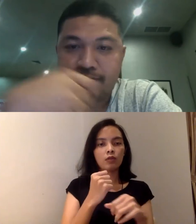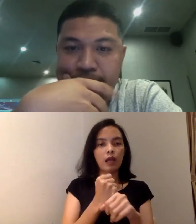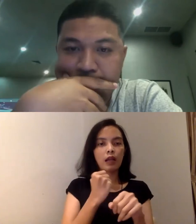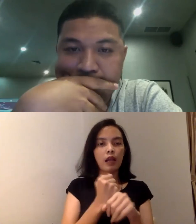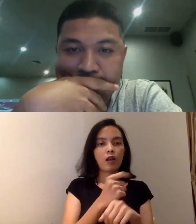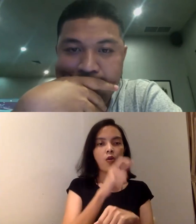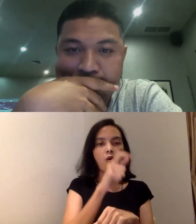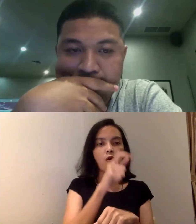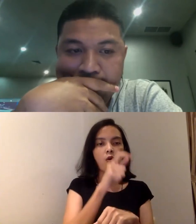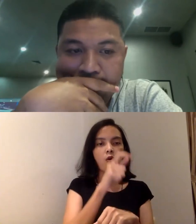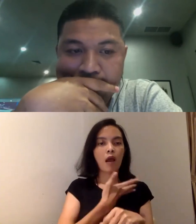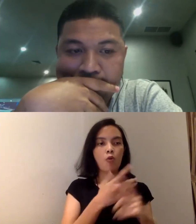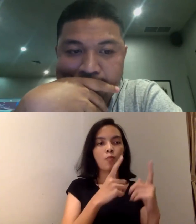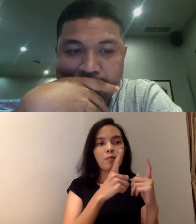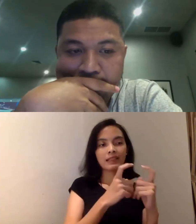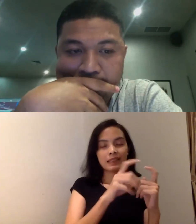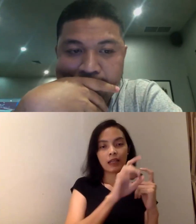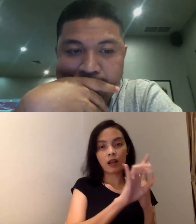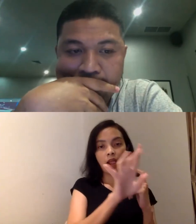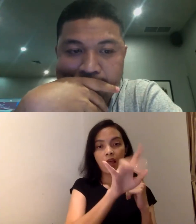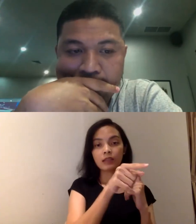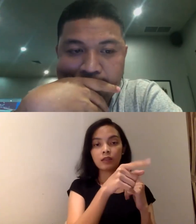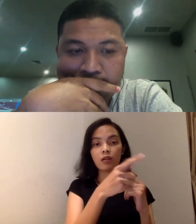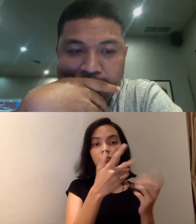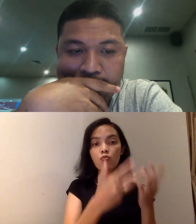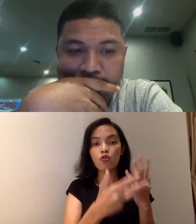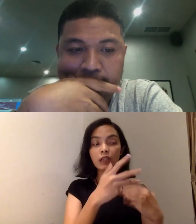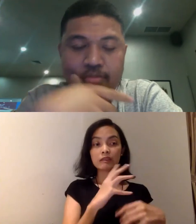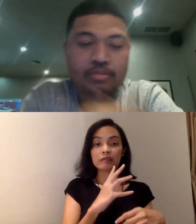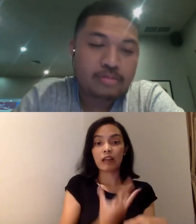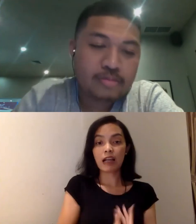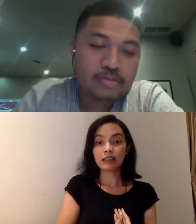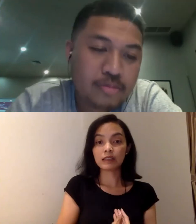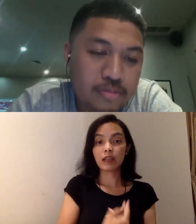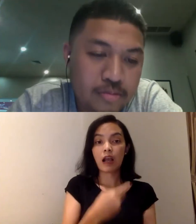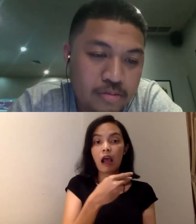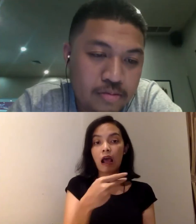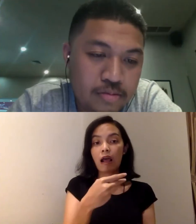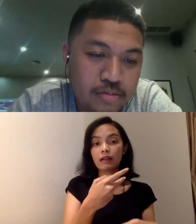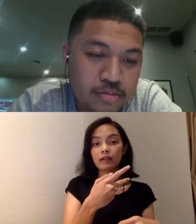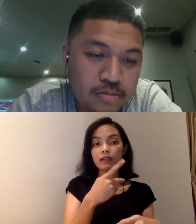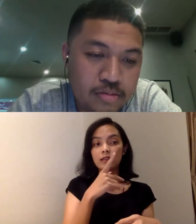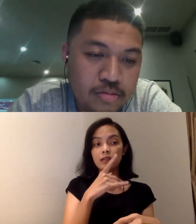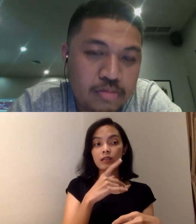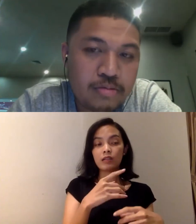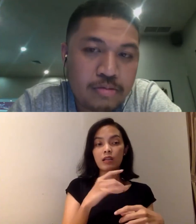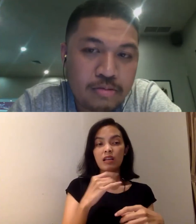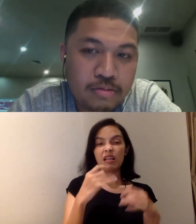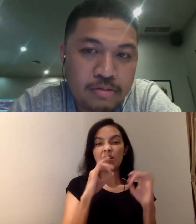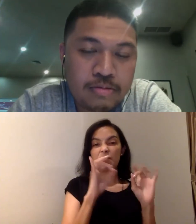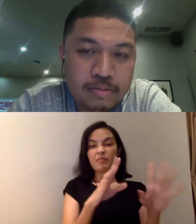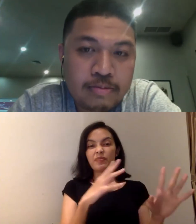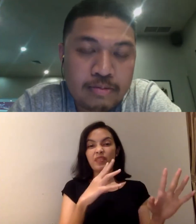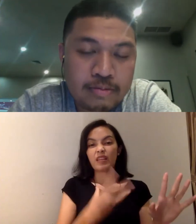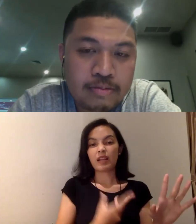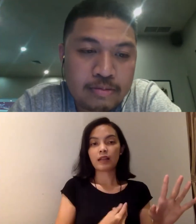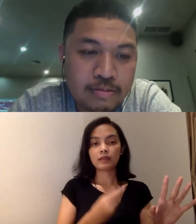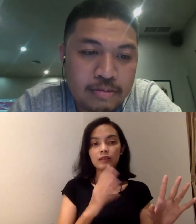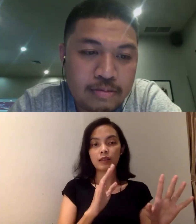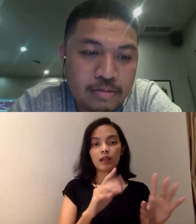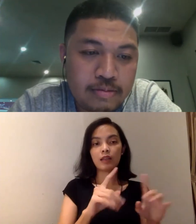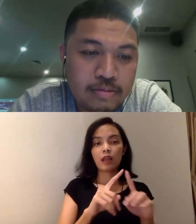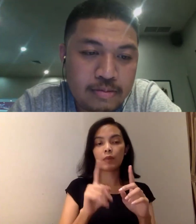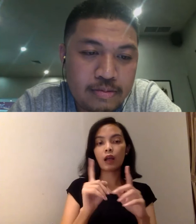to date another person who happens to be transgender doesn't mean that they're not transphobic. And also, just because they want to date